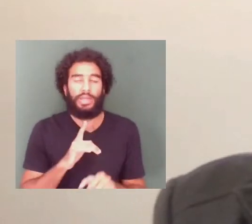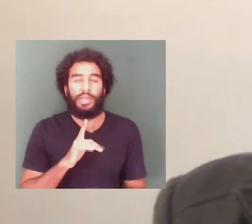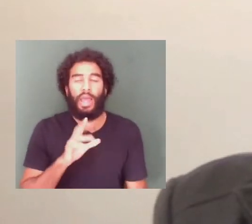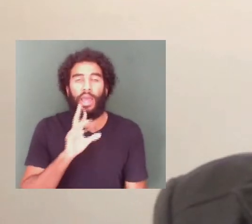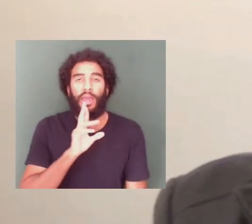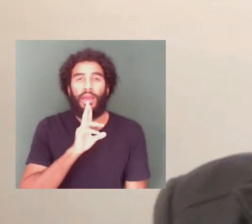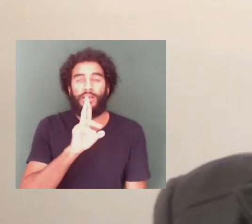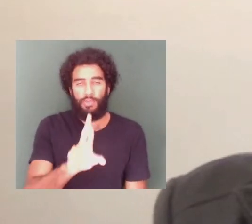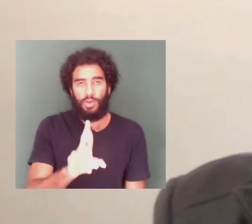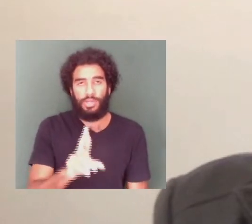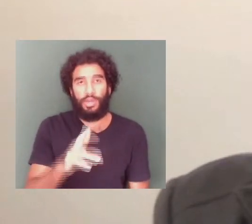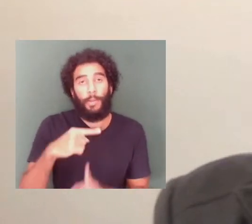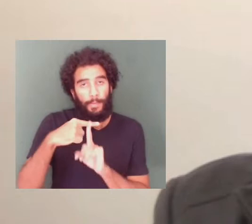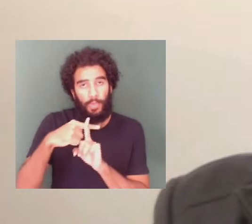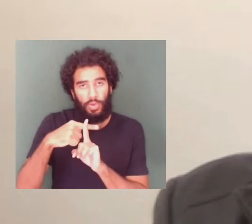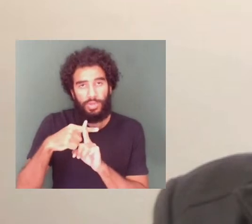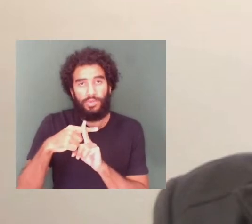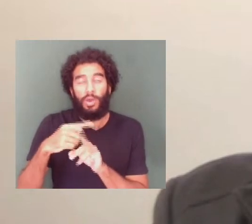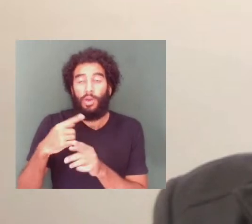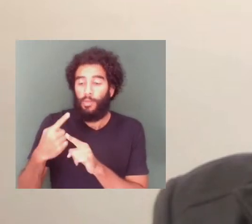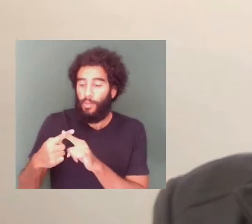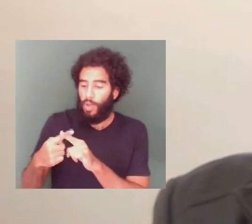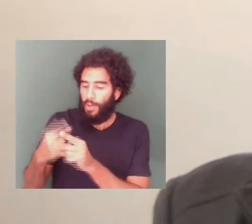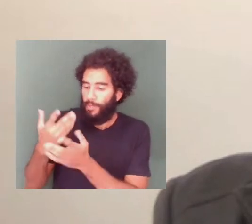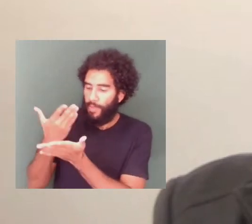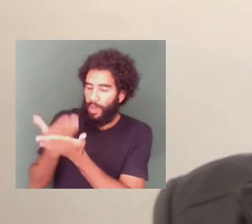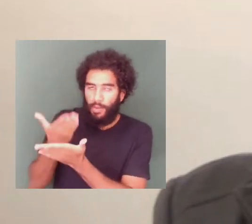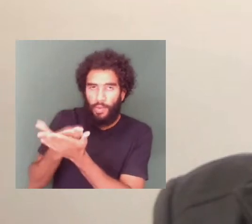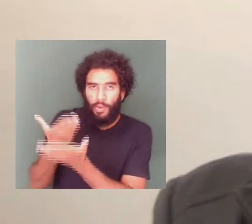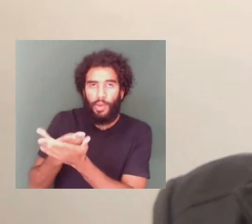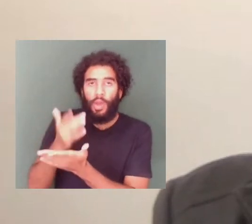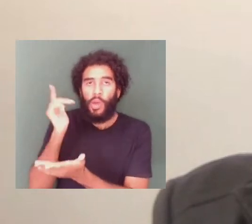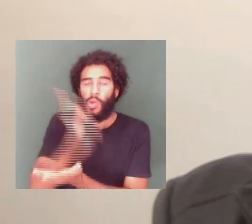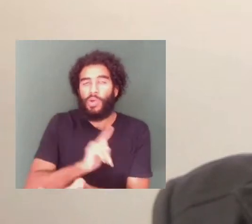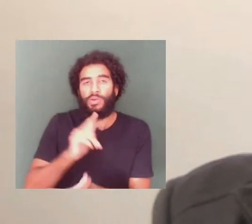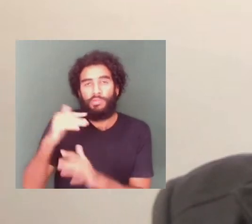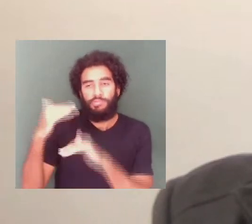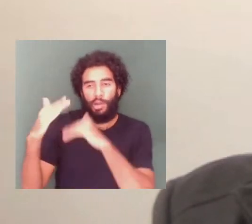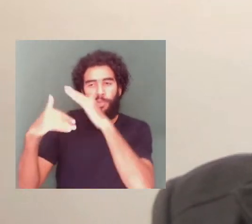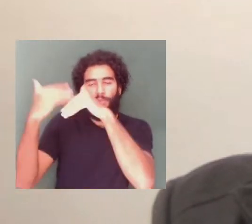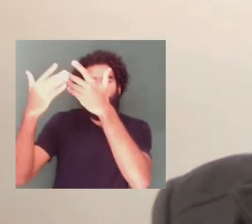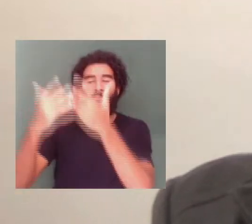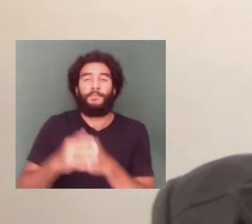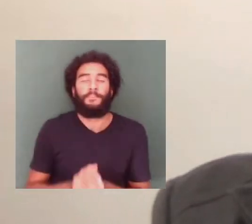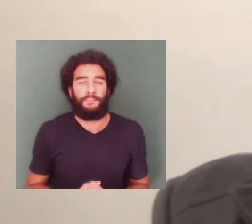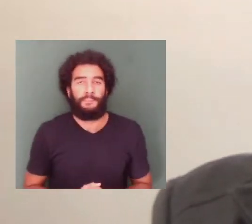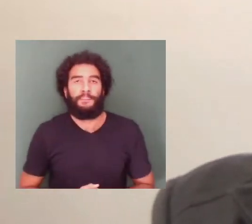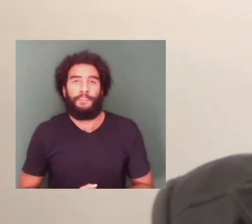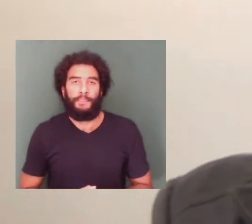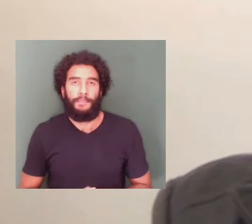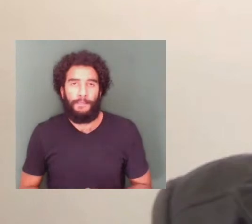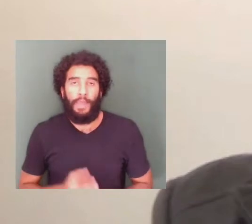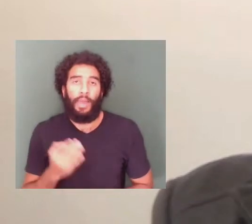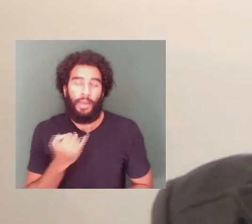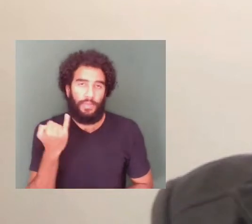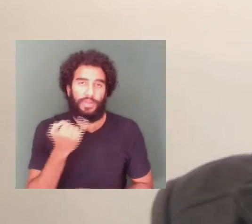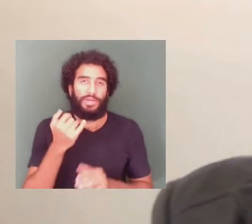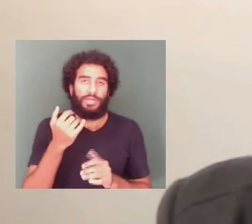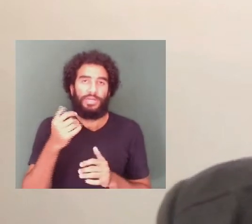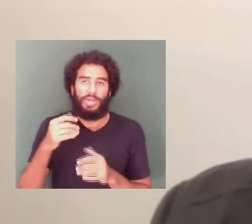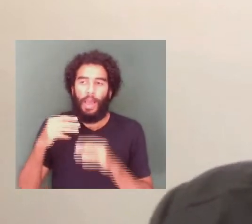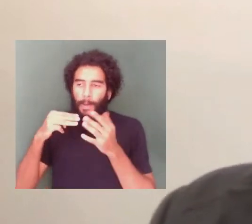disclosing the results from the monitoring would be important to convert them